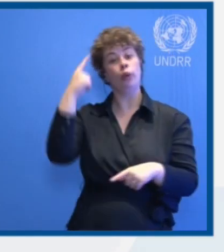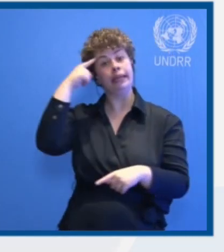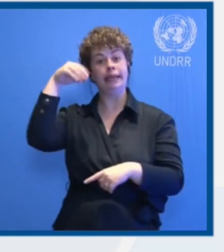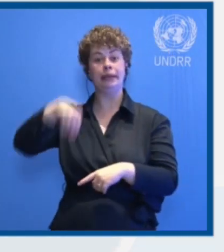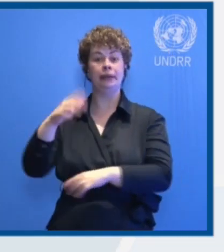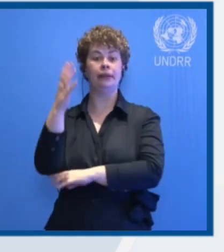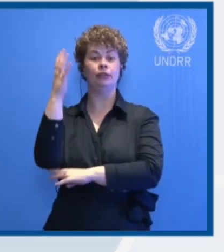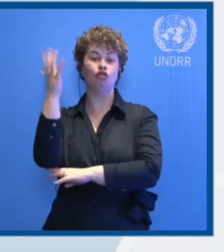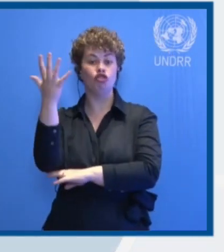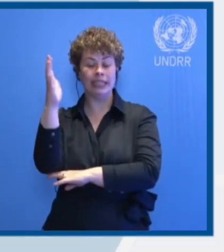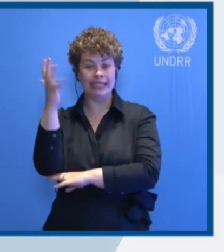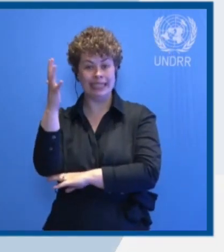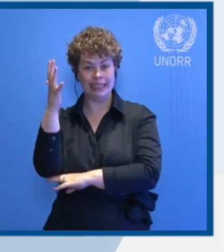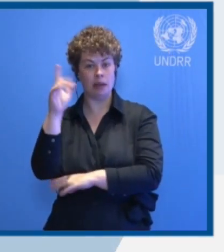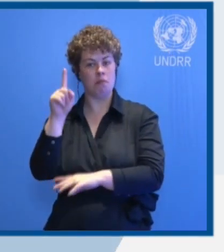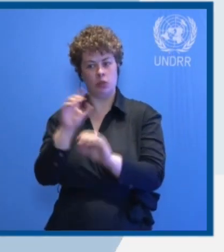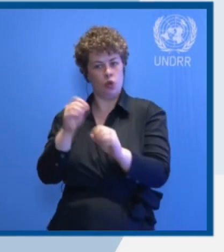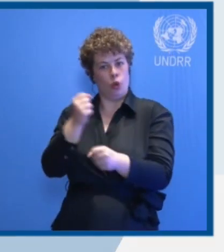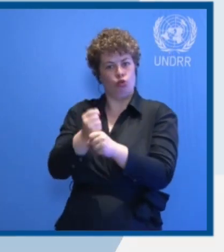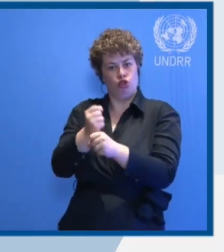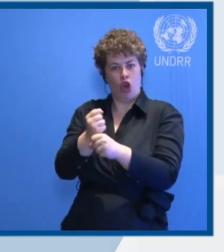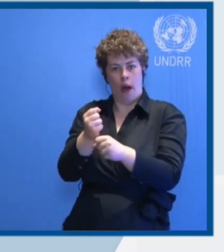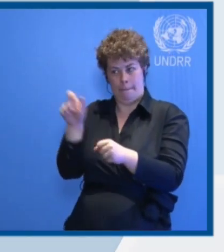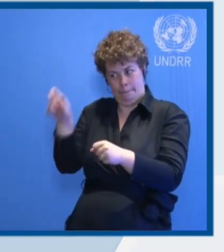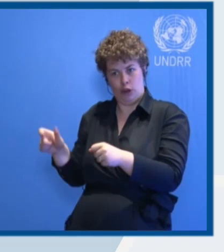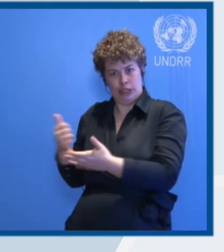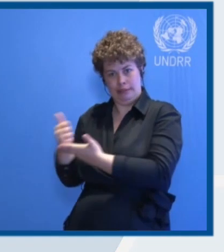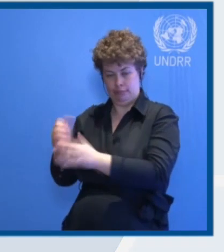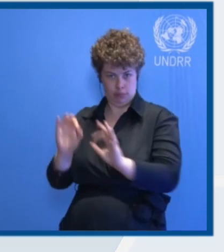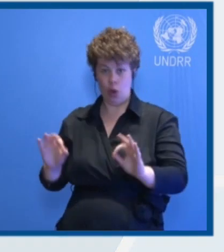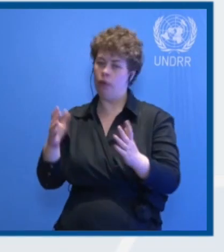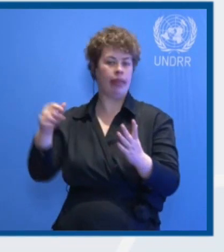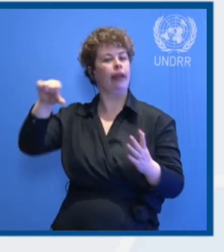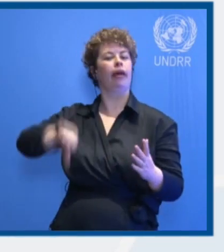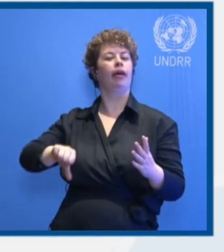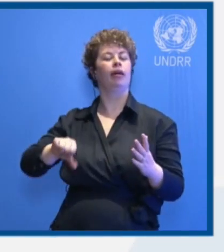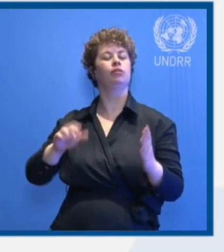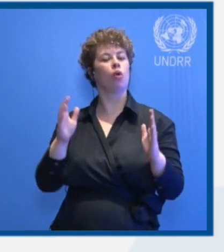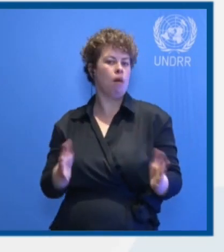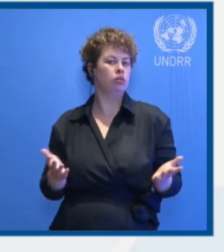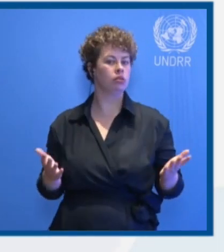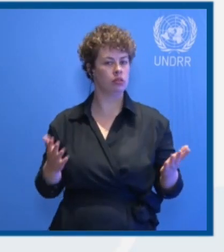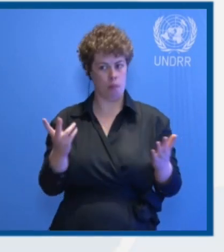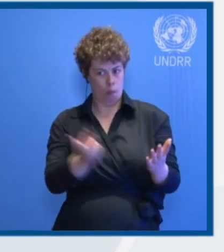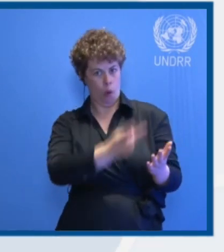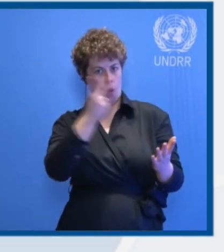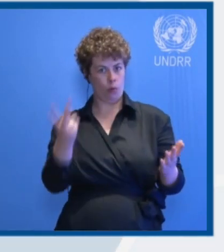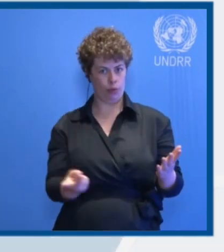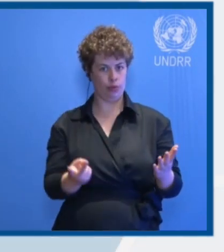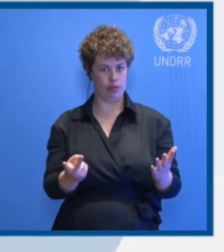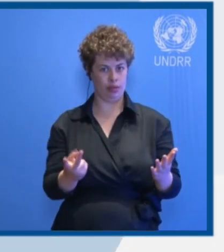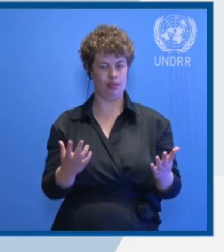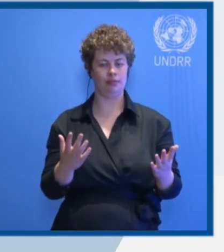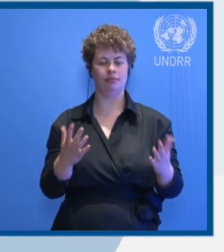some parameters. And so IUCN has established what we call the IUCN Global Standard for Nature-Based Solutions, which helps to